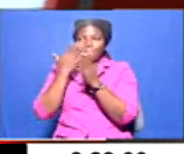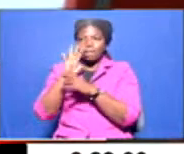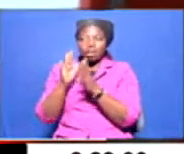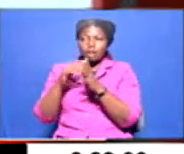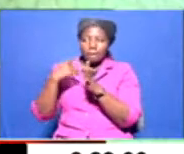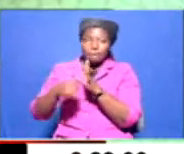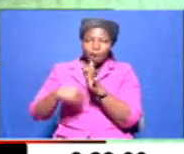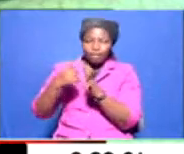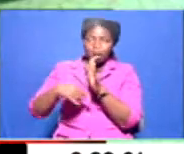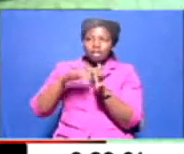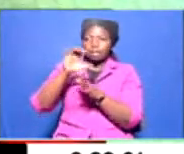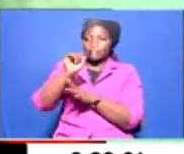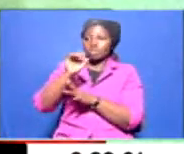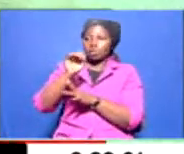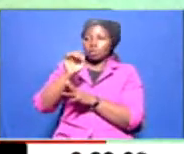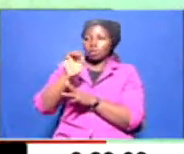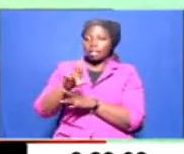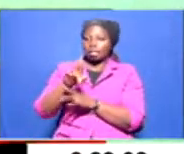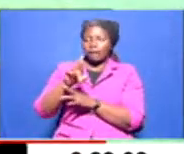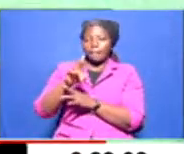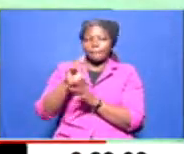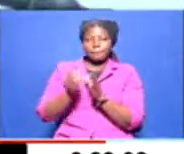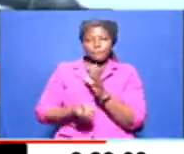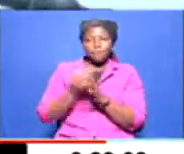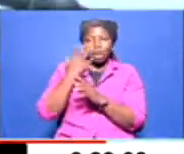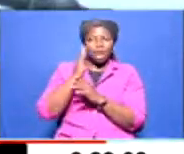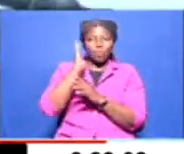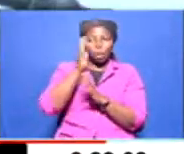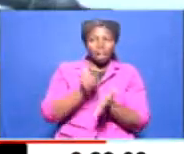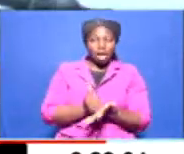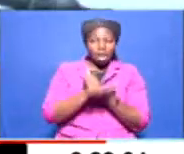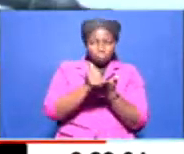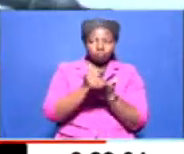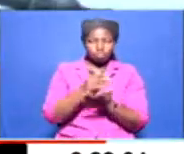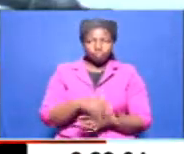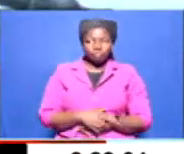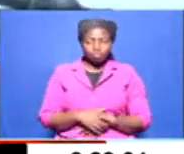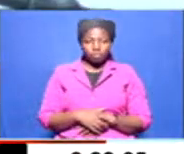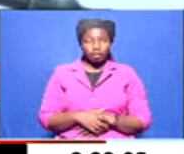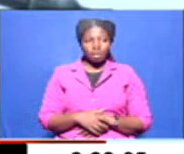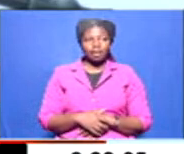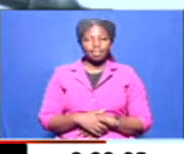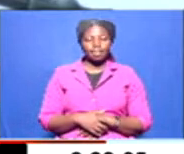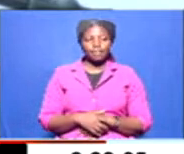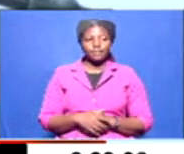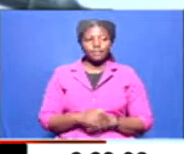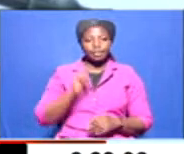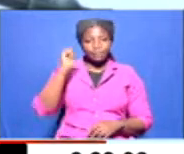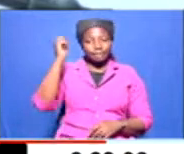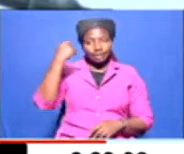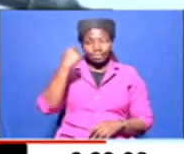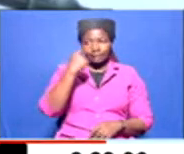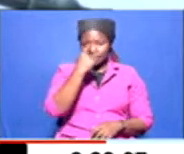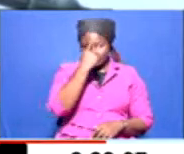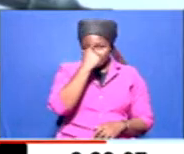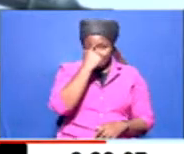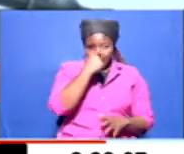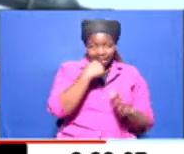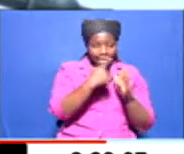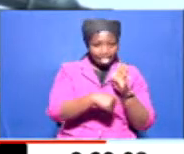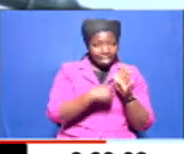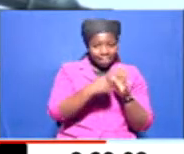help restore the pace of adoption of solar products. Of Kenya, Indian industry stands